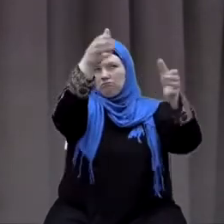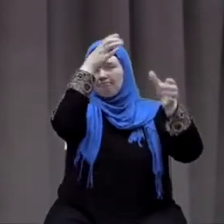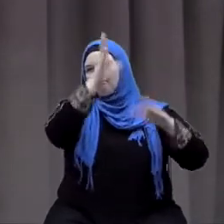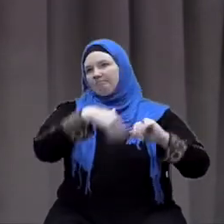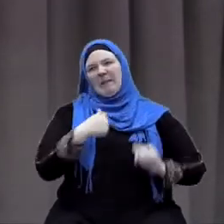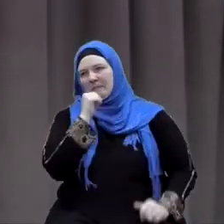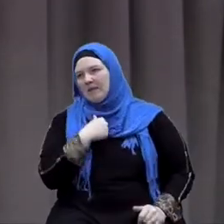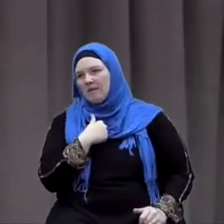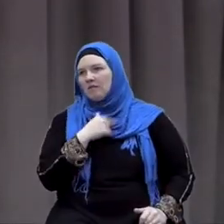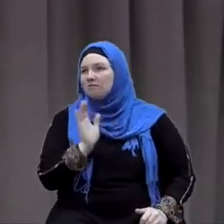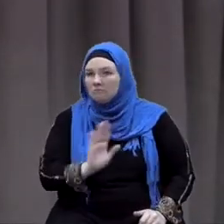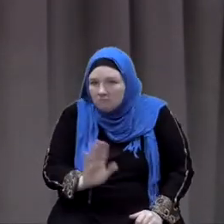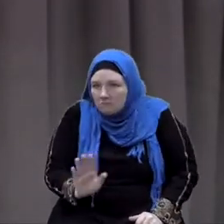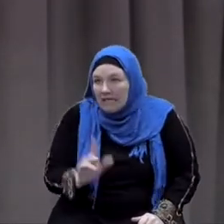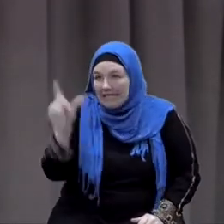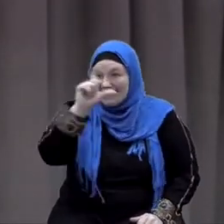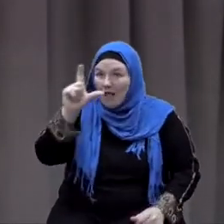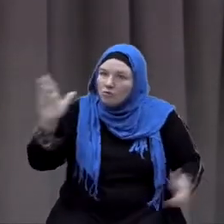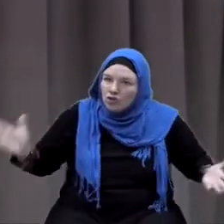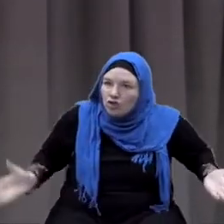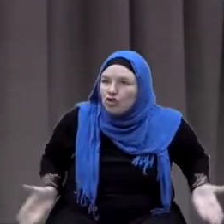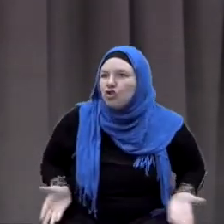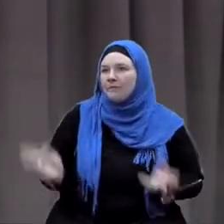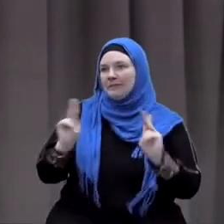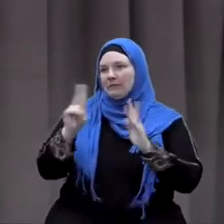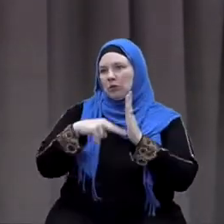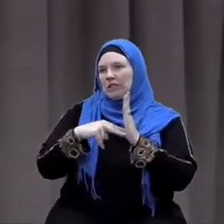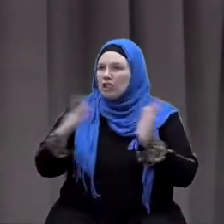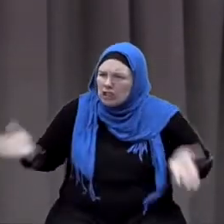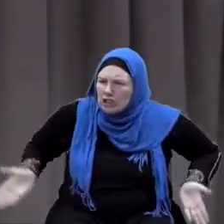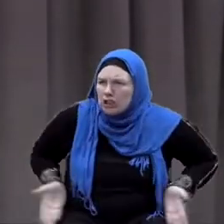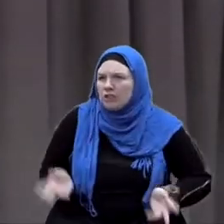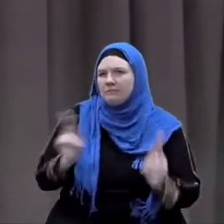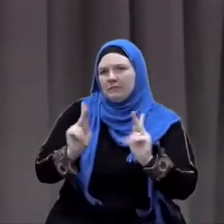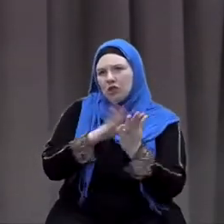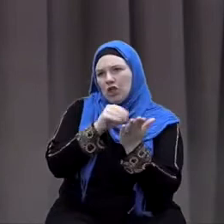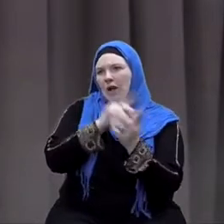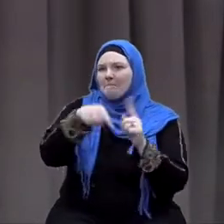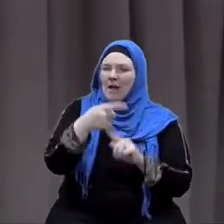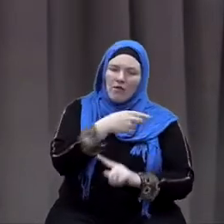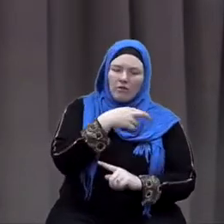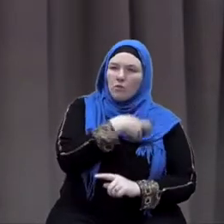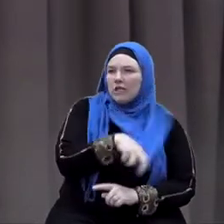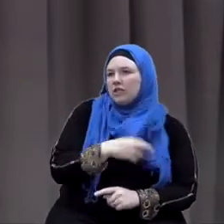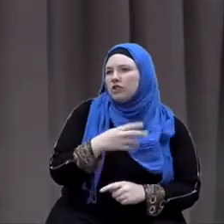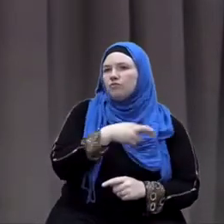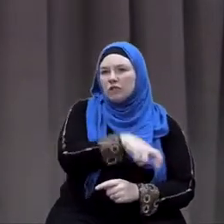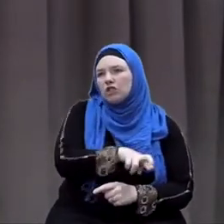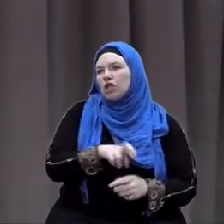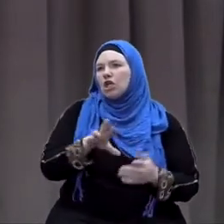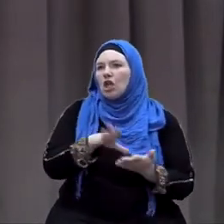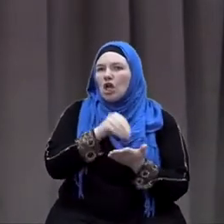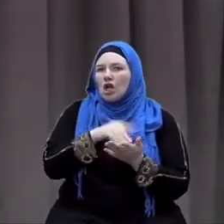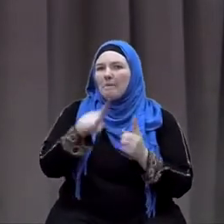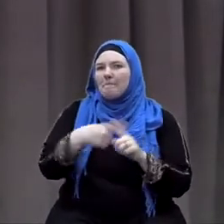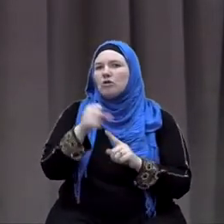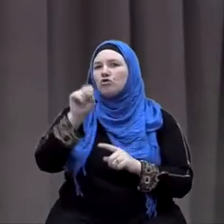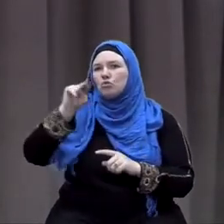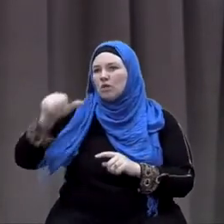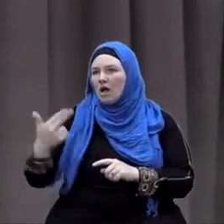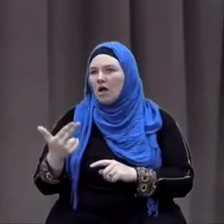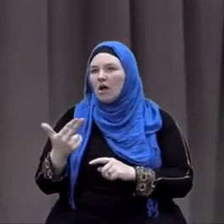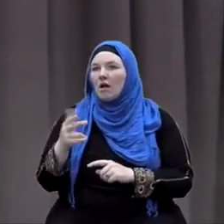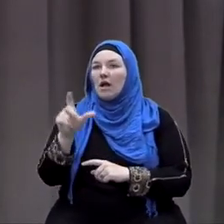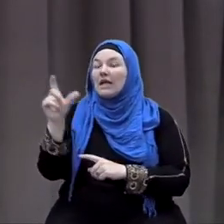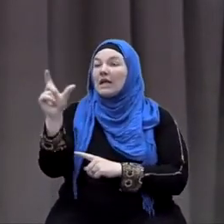translations that aim at sending the wrong message about the Quran and the Prophet sallallahu alaihi wasallam.